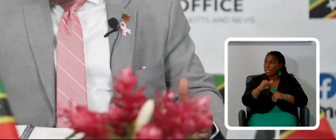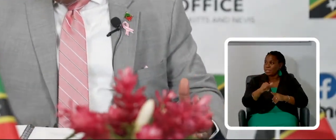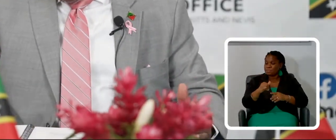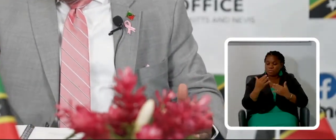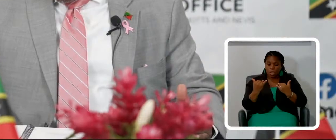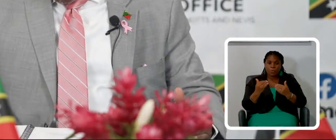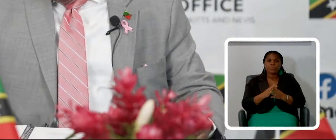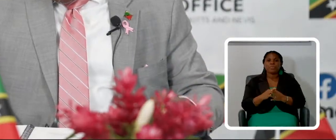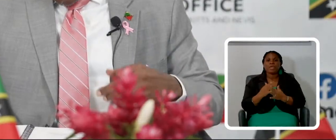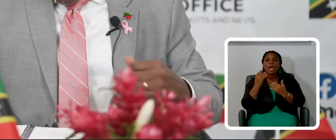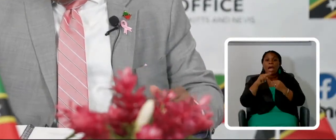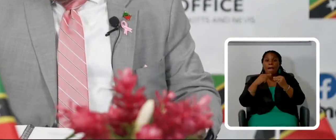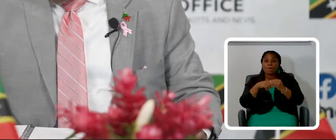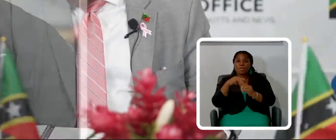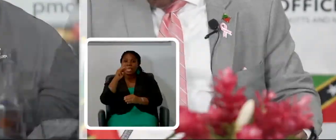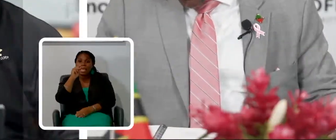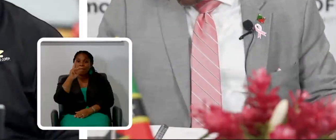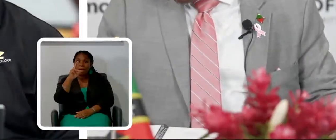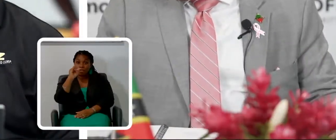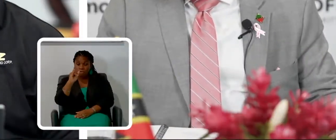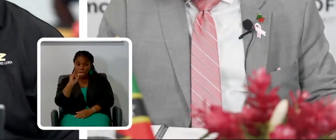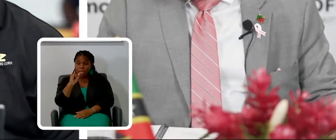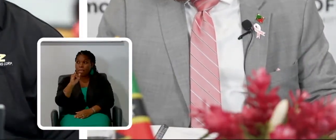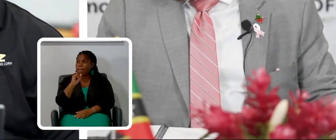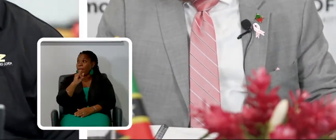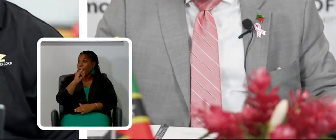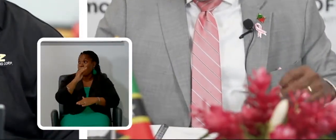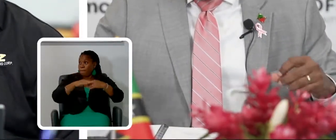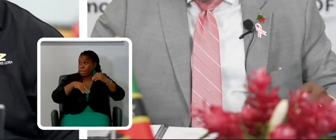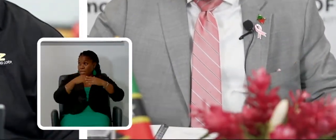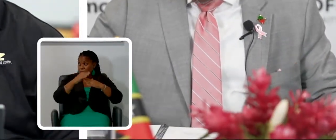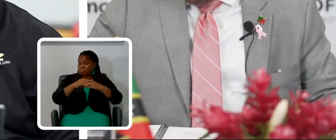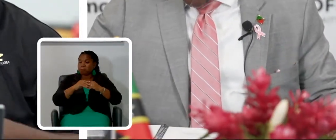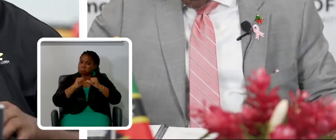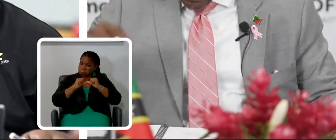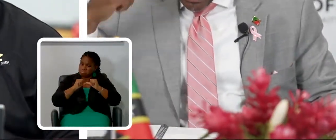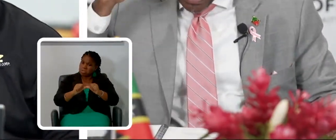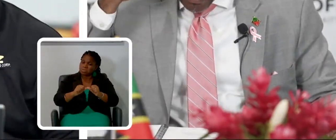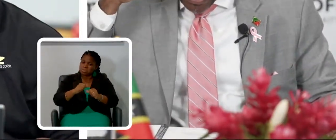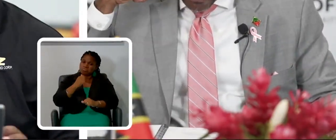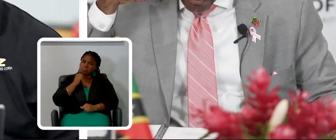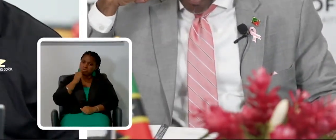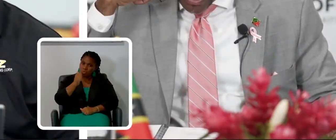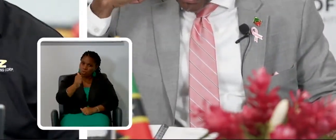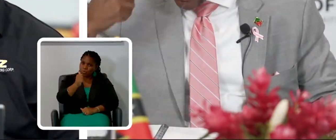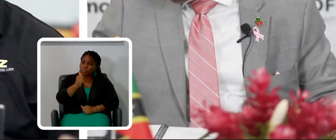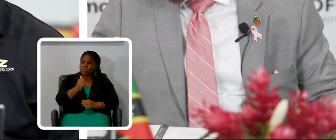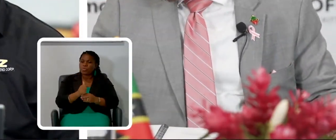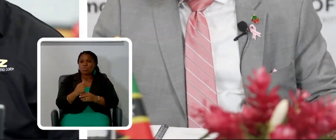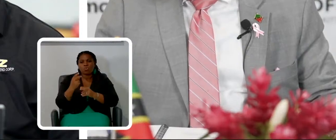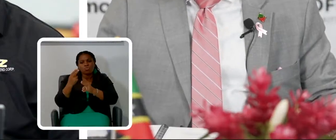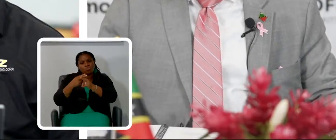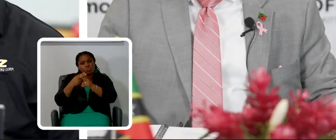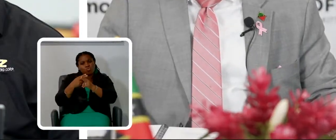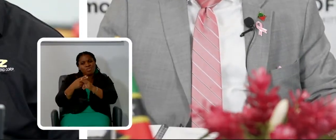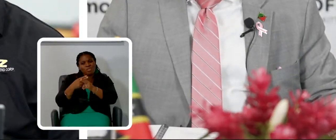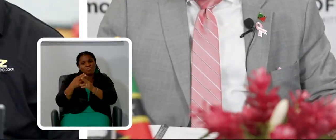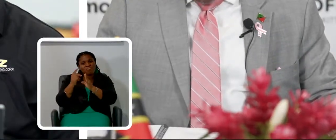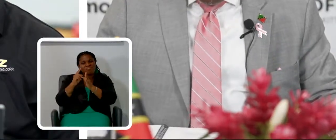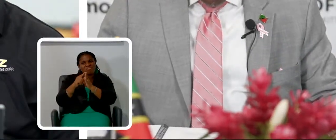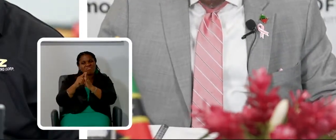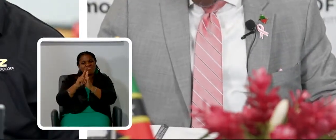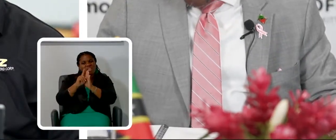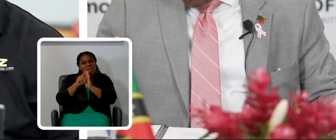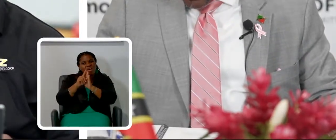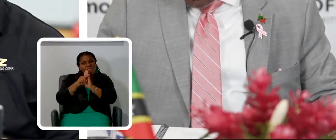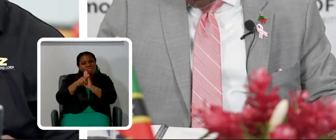went to the hospital this morning. The MRI building is progressing very well. That the roof height now, and I think within a few months, it will be completed, and